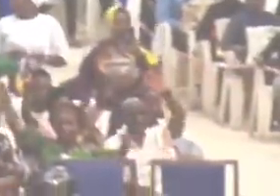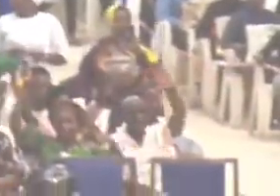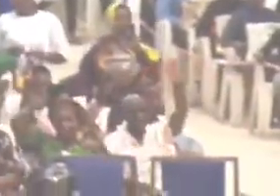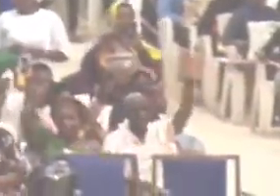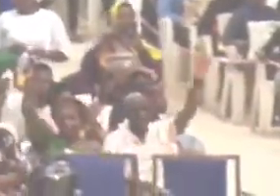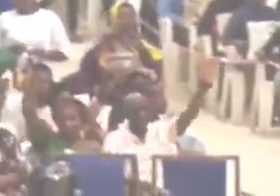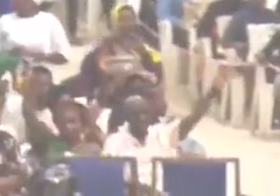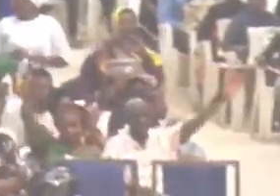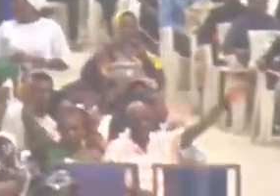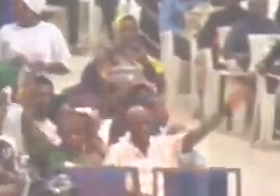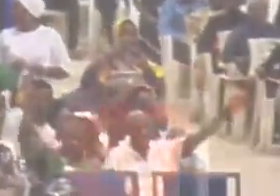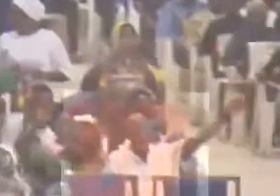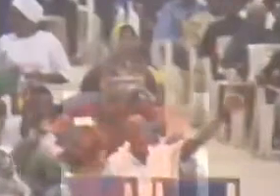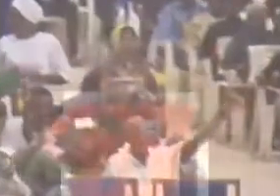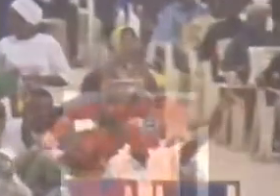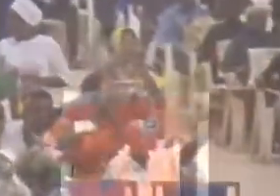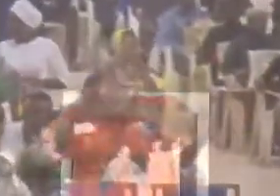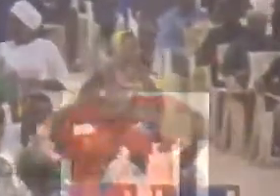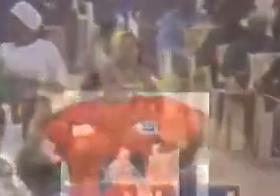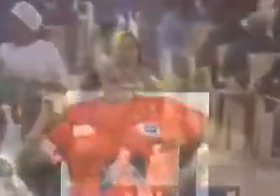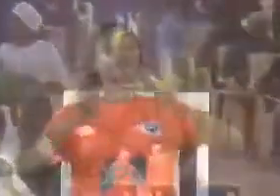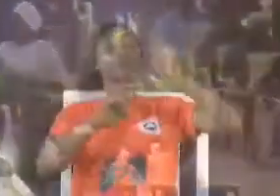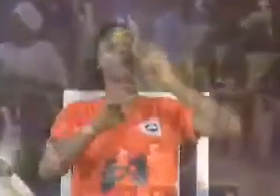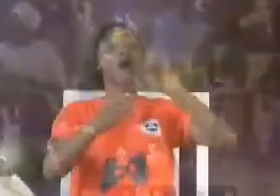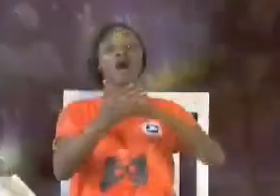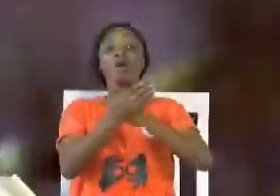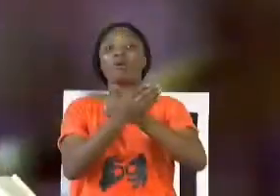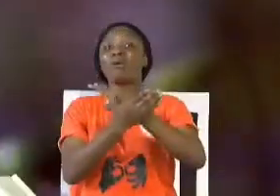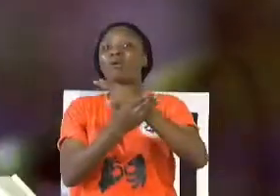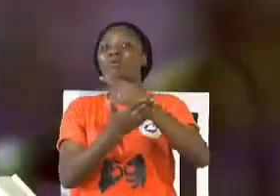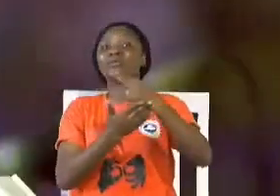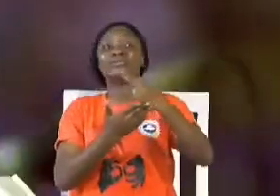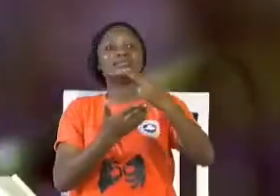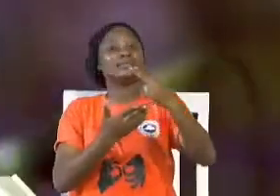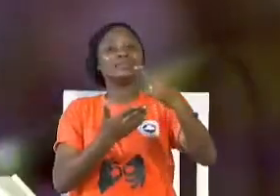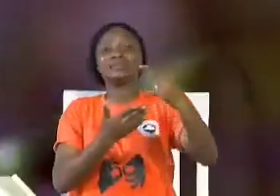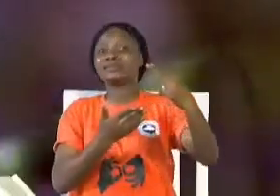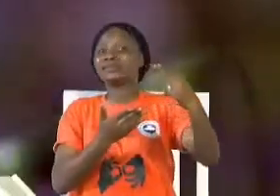I bless you, Lord, you are holy,